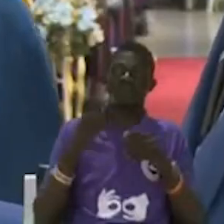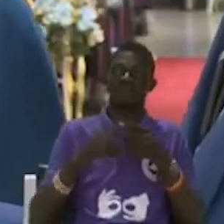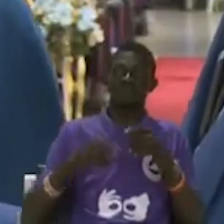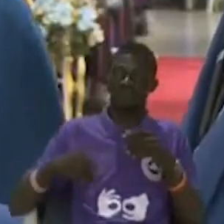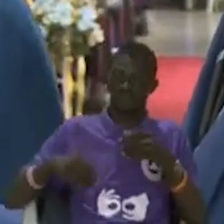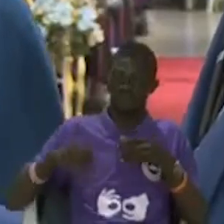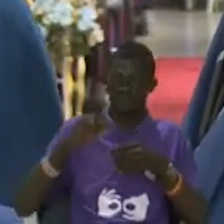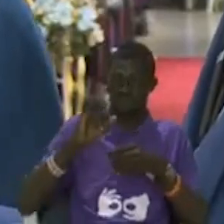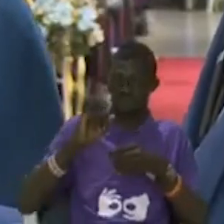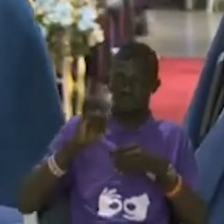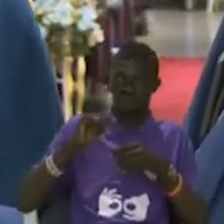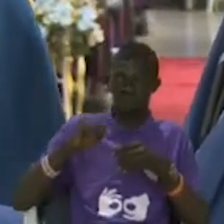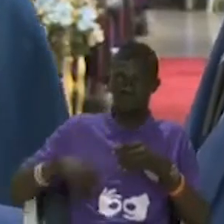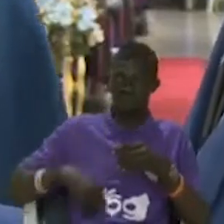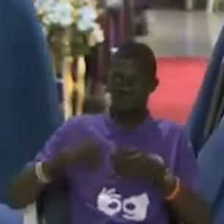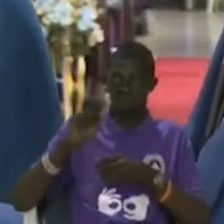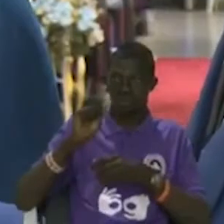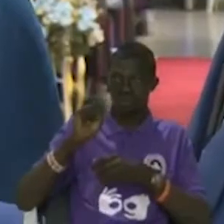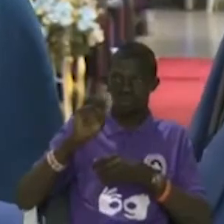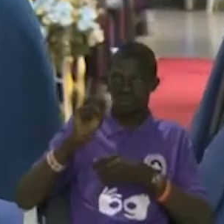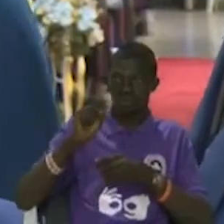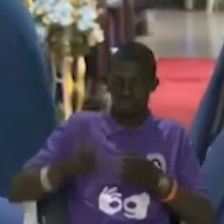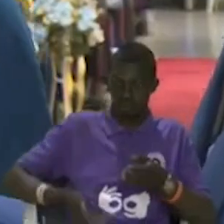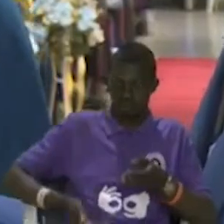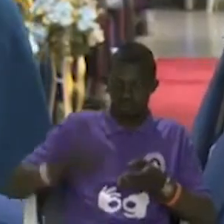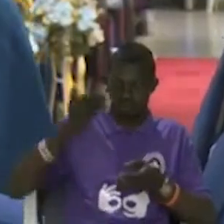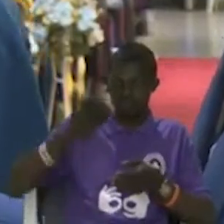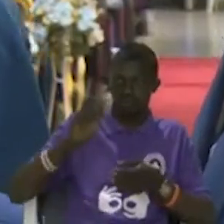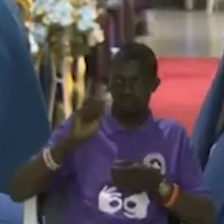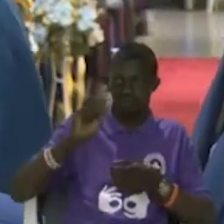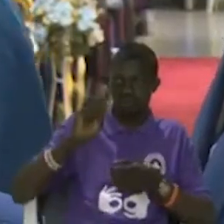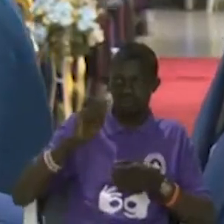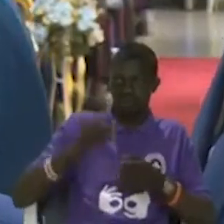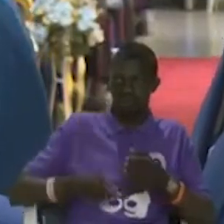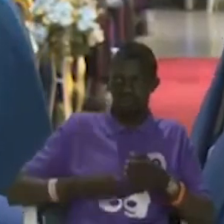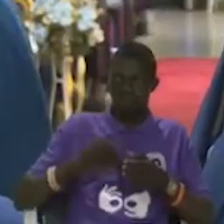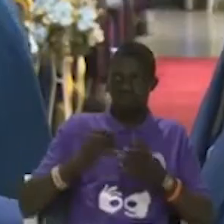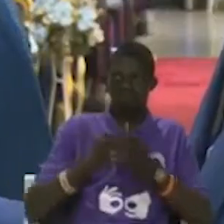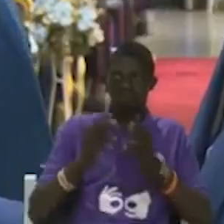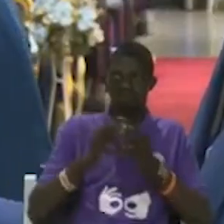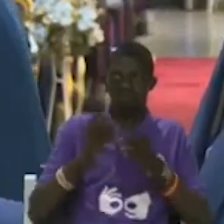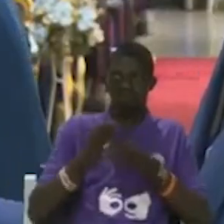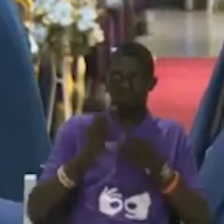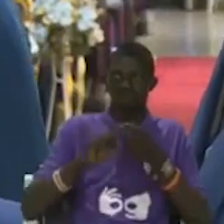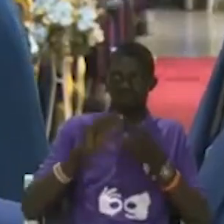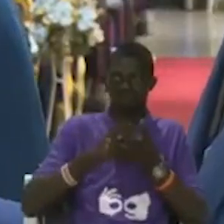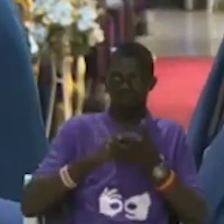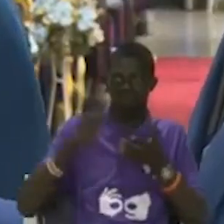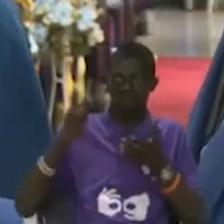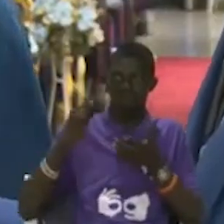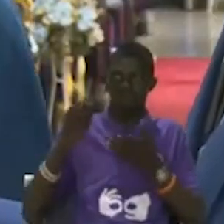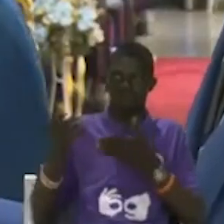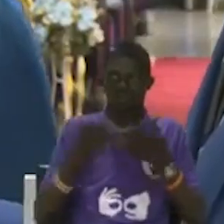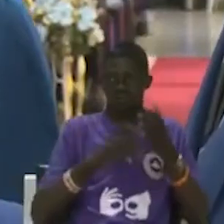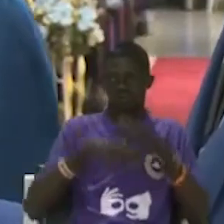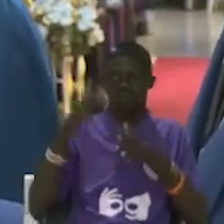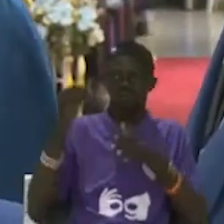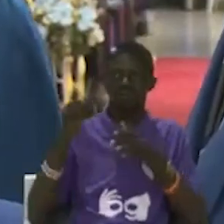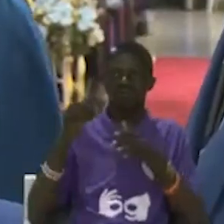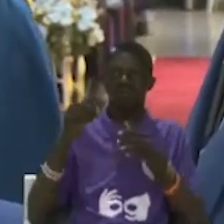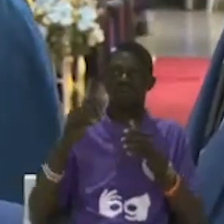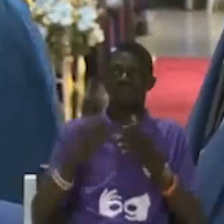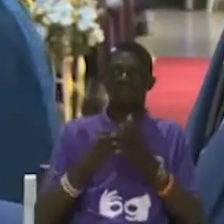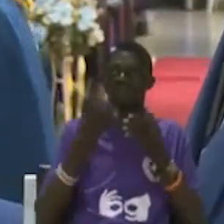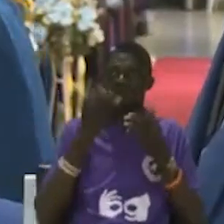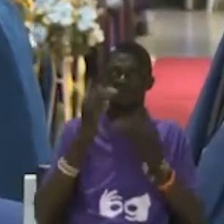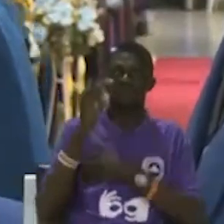was in my anus was already up, was in my stomach. So it was so easy for them to just bring it out. I want